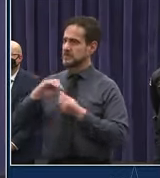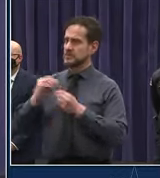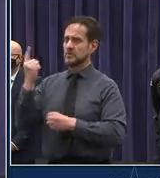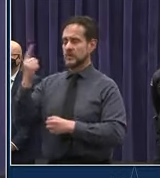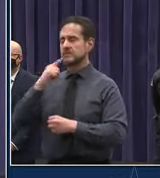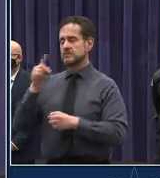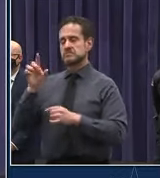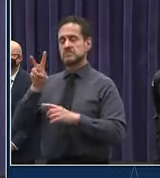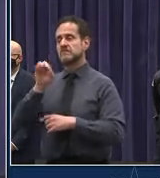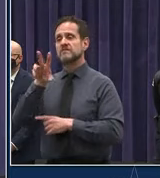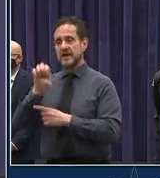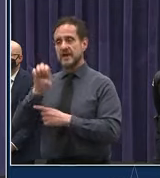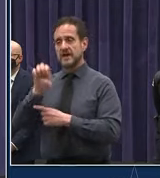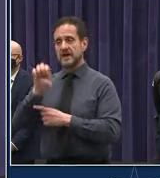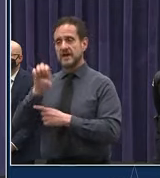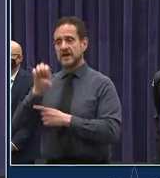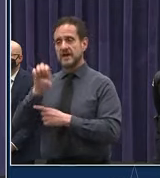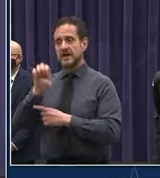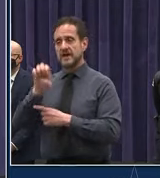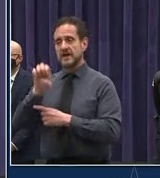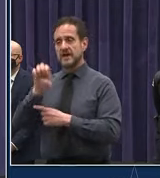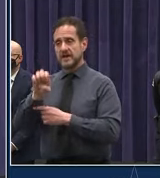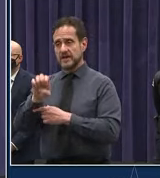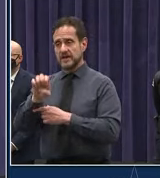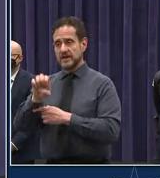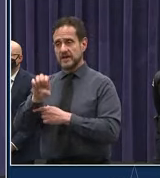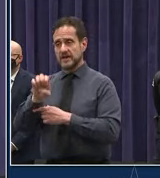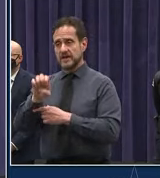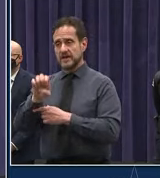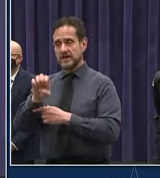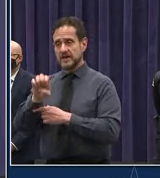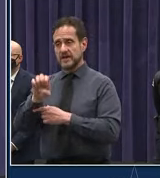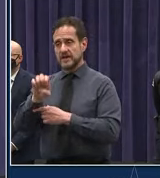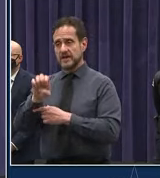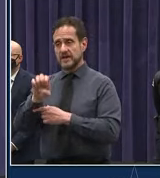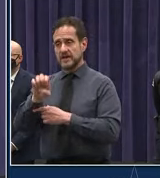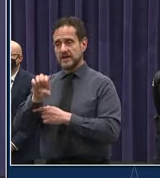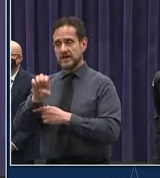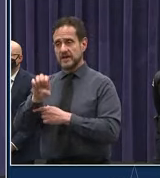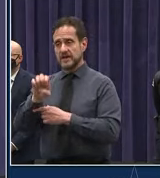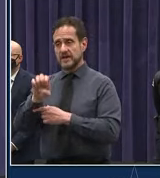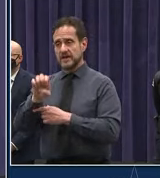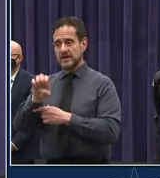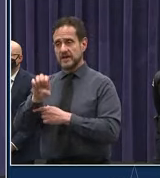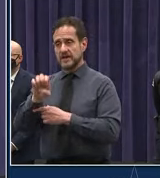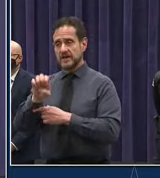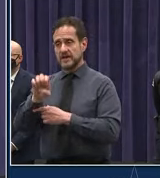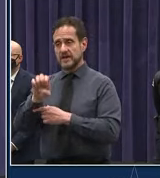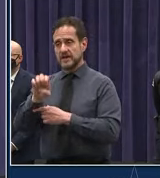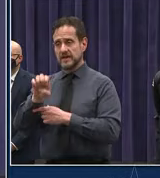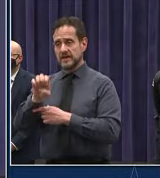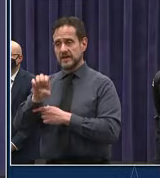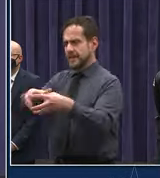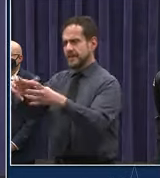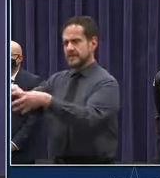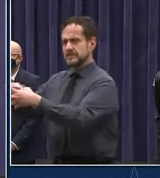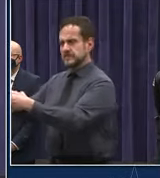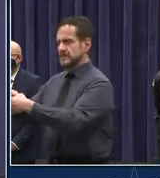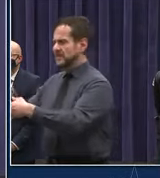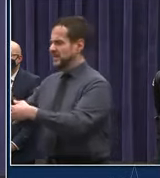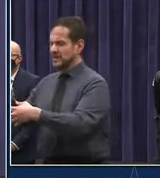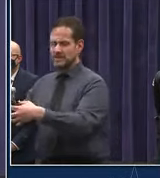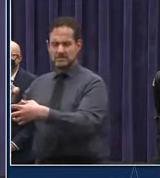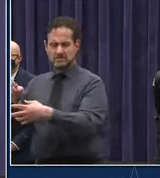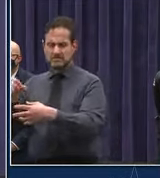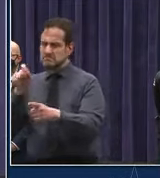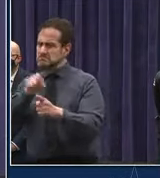is it has the second largest commercial district in our city. But all that gets dwarfed if people